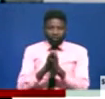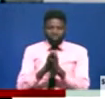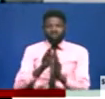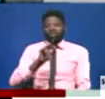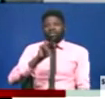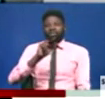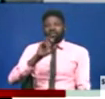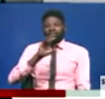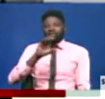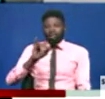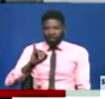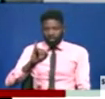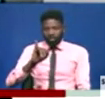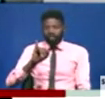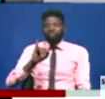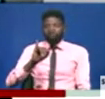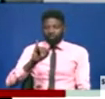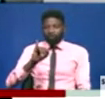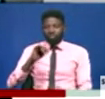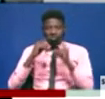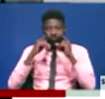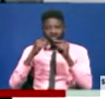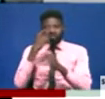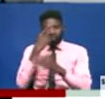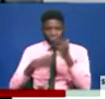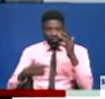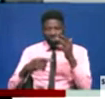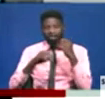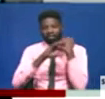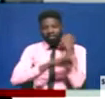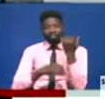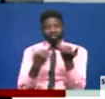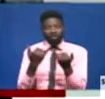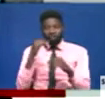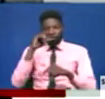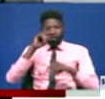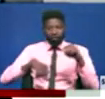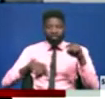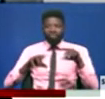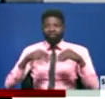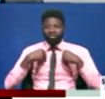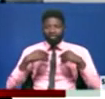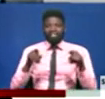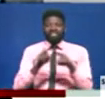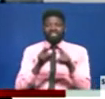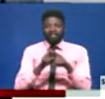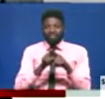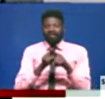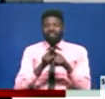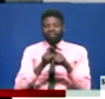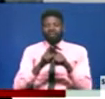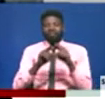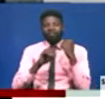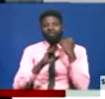of Commerce and Industry noted that the country cannot afford another sluggish nation building, as has